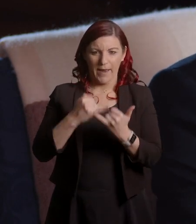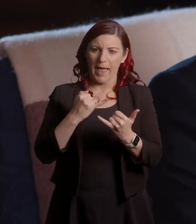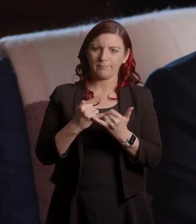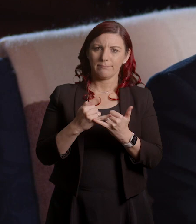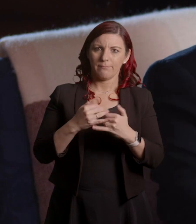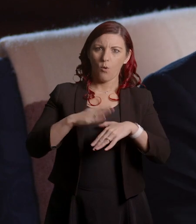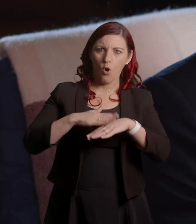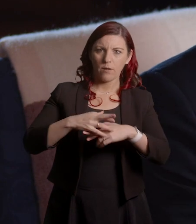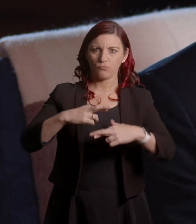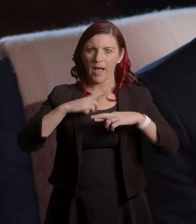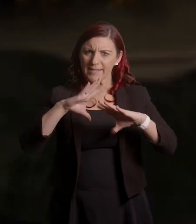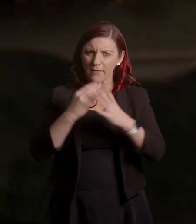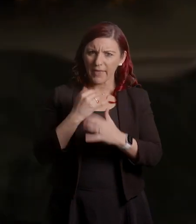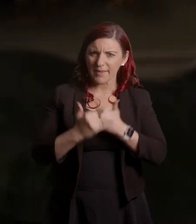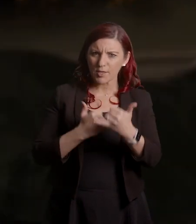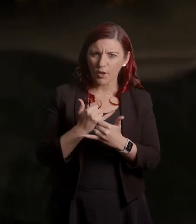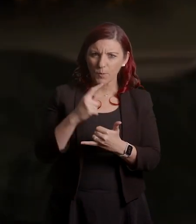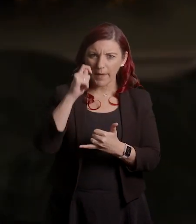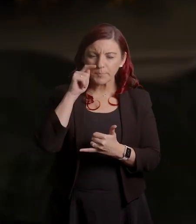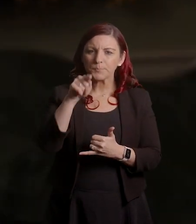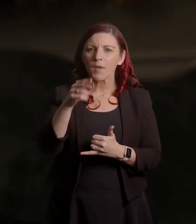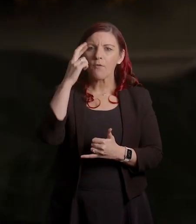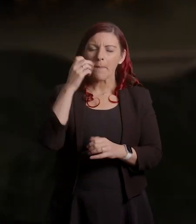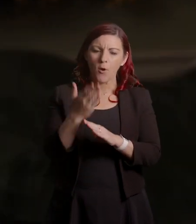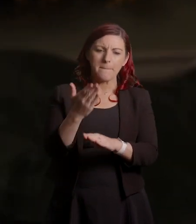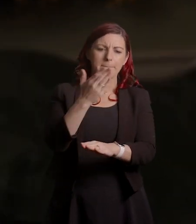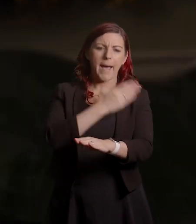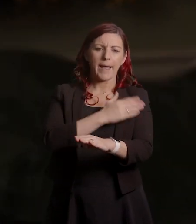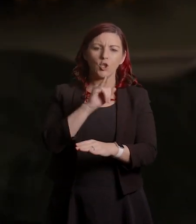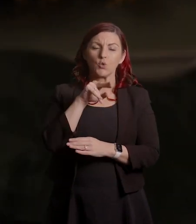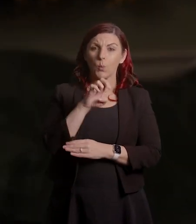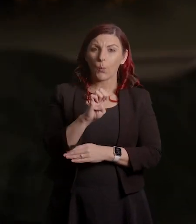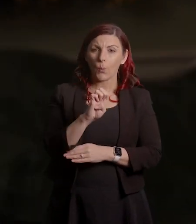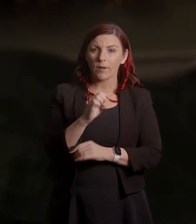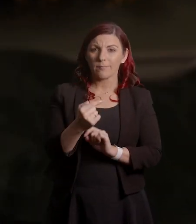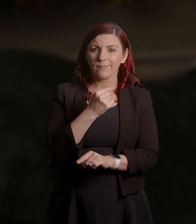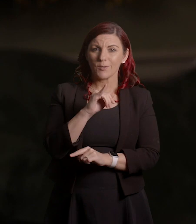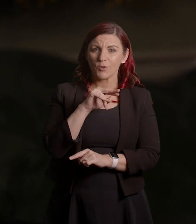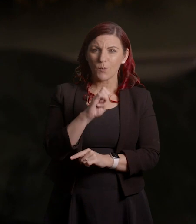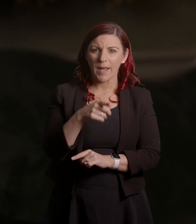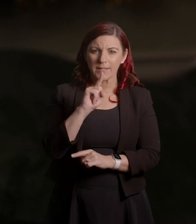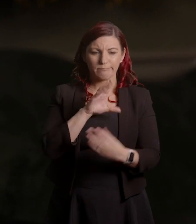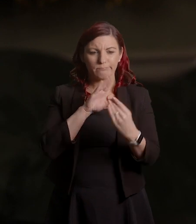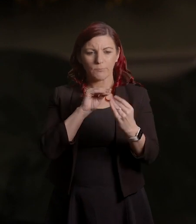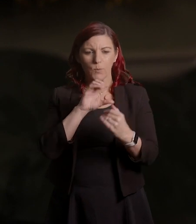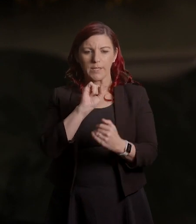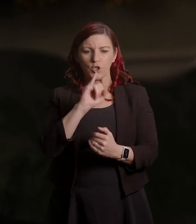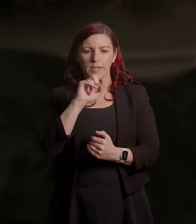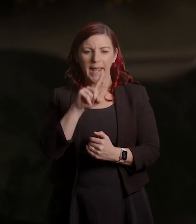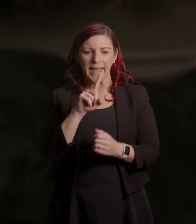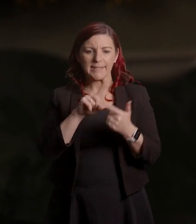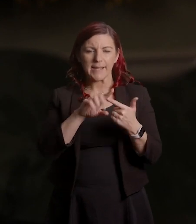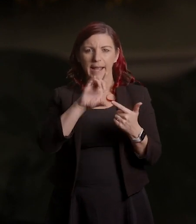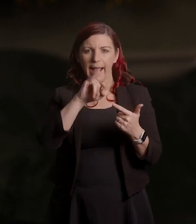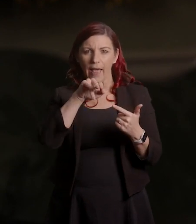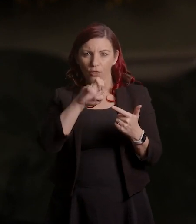pride in how they've carried themselves this year? I remember way back in June, and I had a conversation with Sinead Ahern,